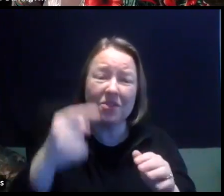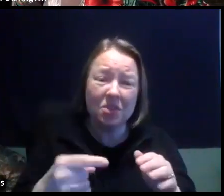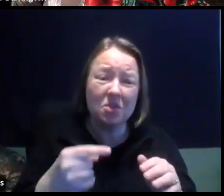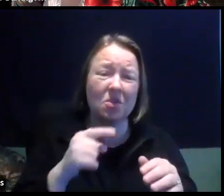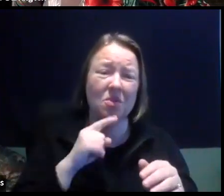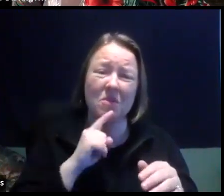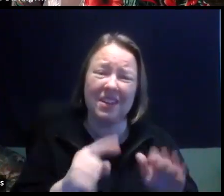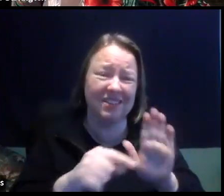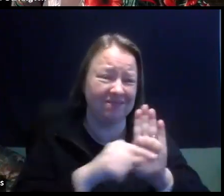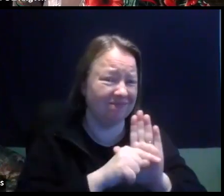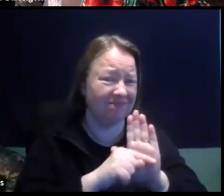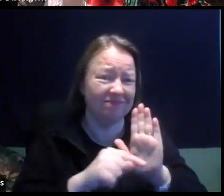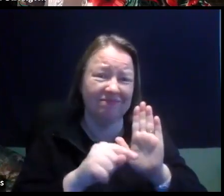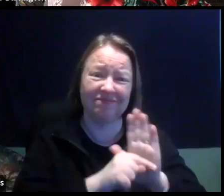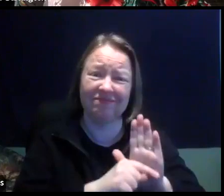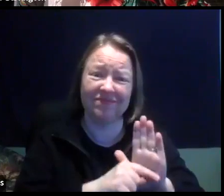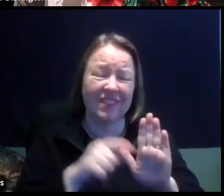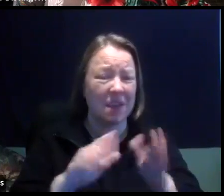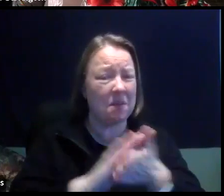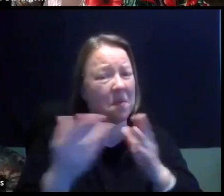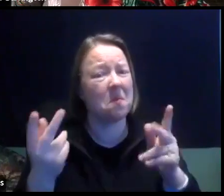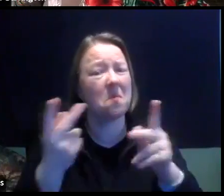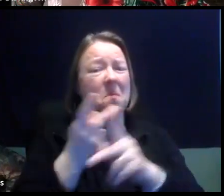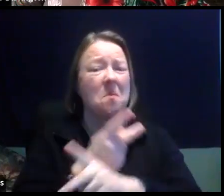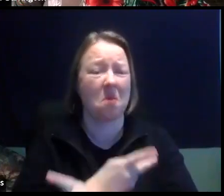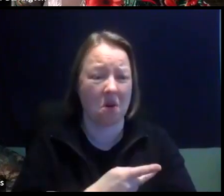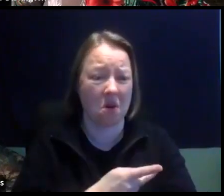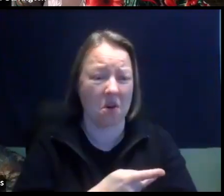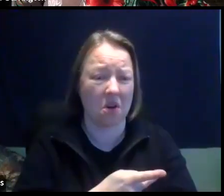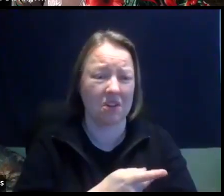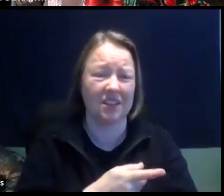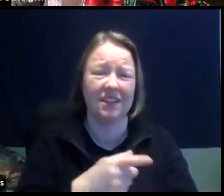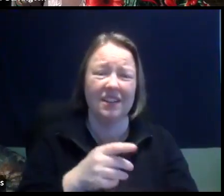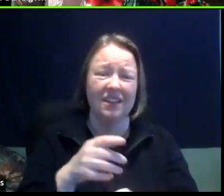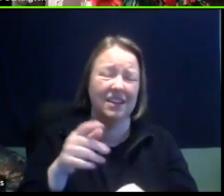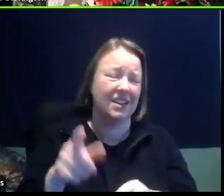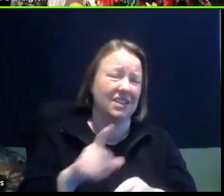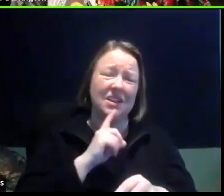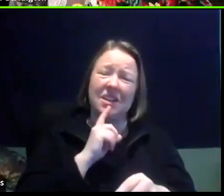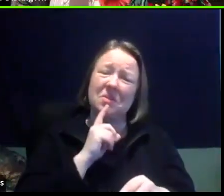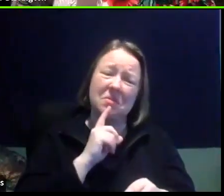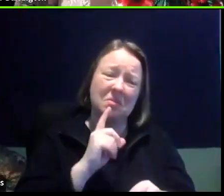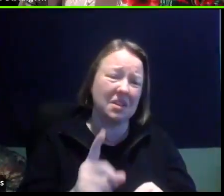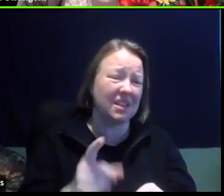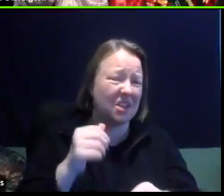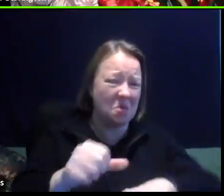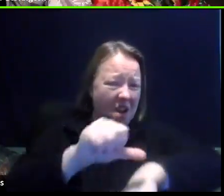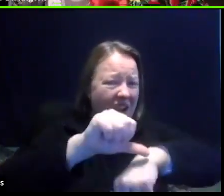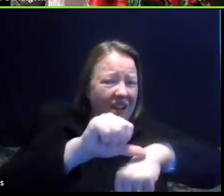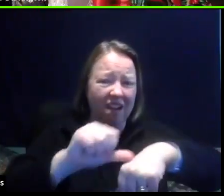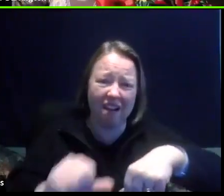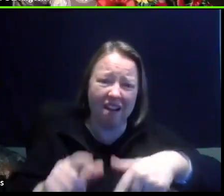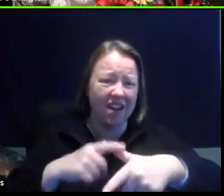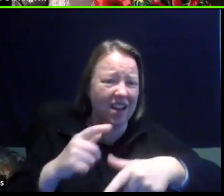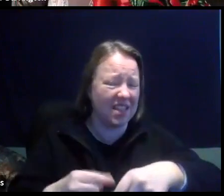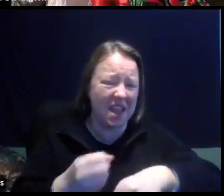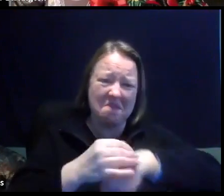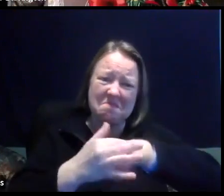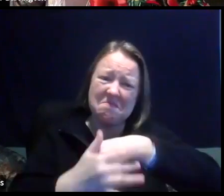worse. You slid down a razor blade and landed in a pool of alcohol. COVID worsened it.